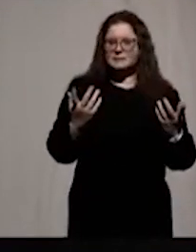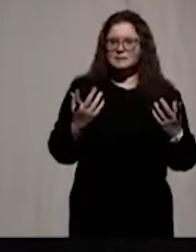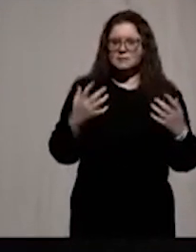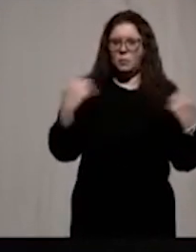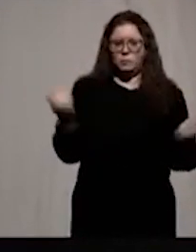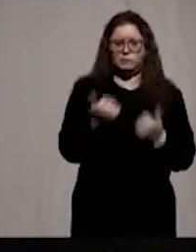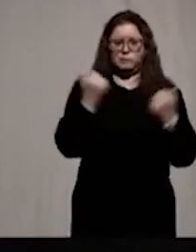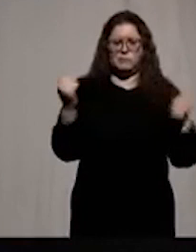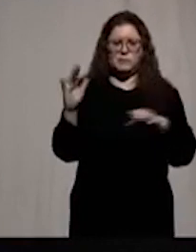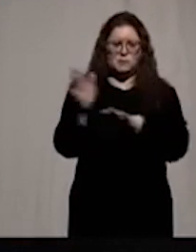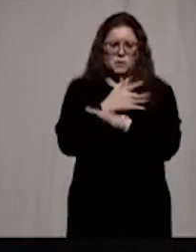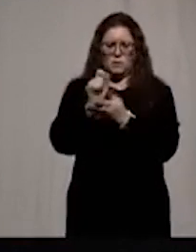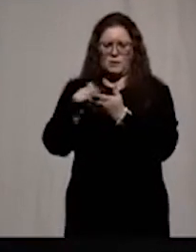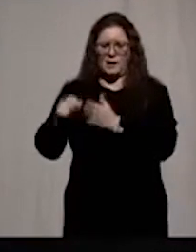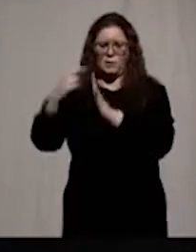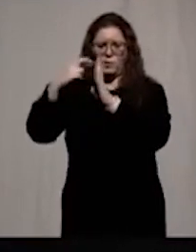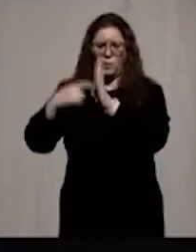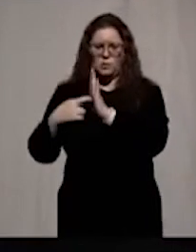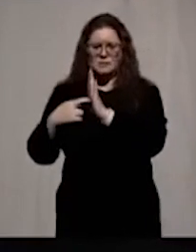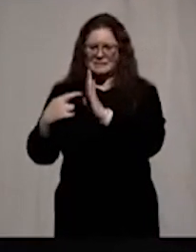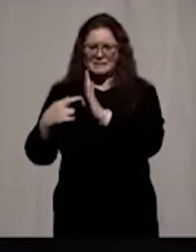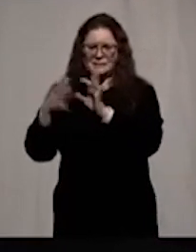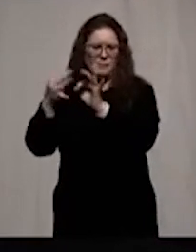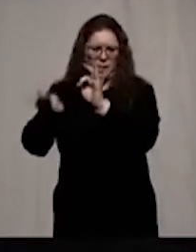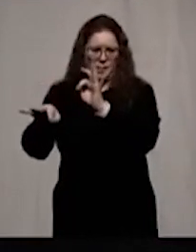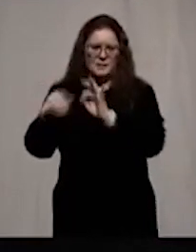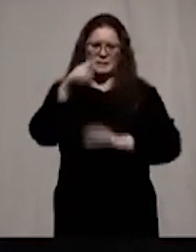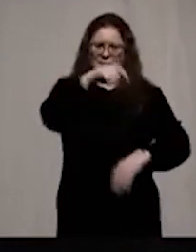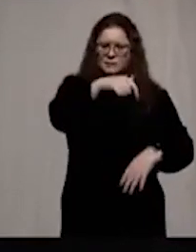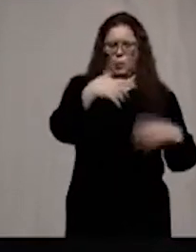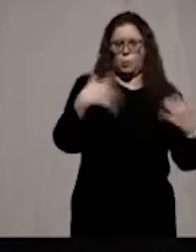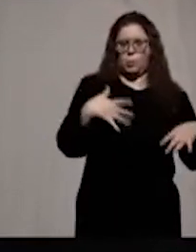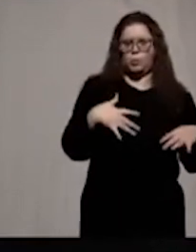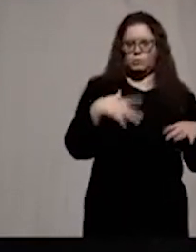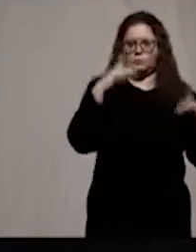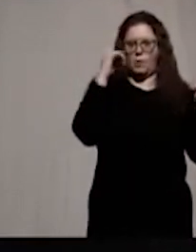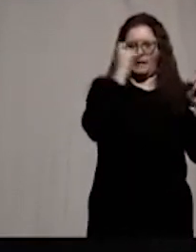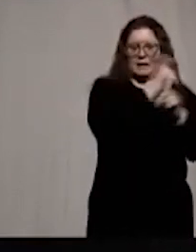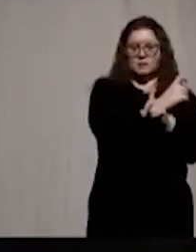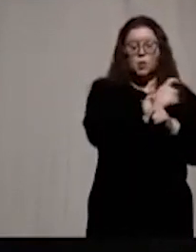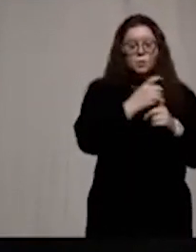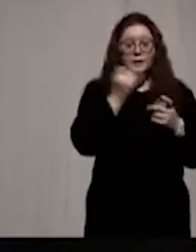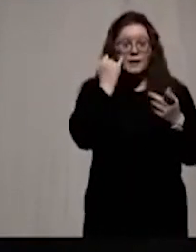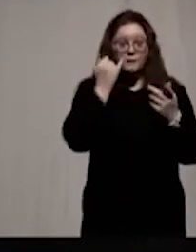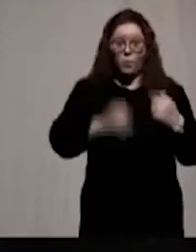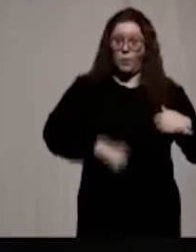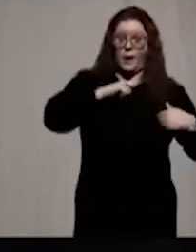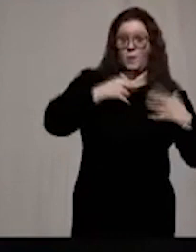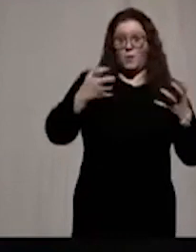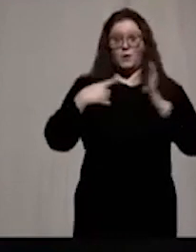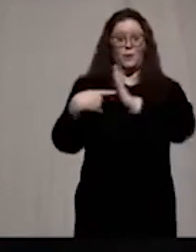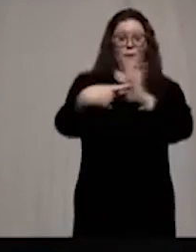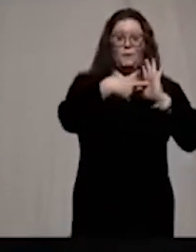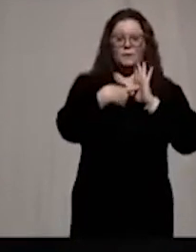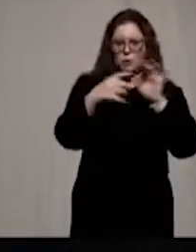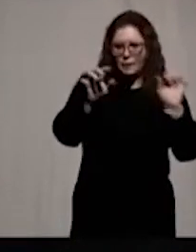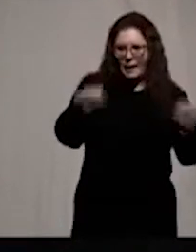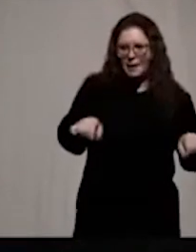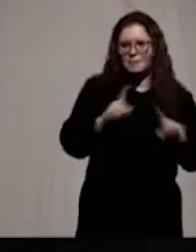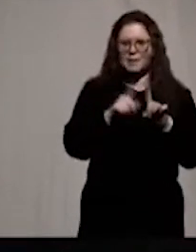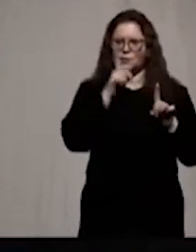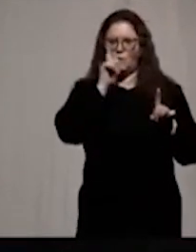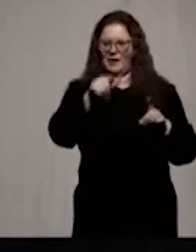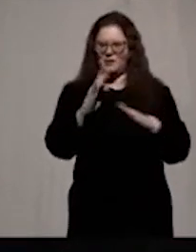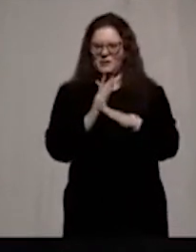than songwriting has. And that's like, we don't even need to share our tongue twisters unless you're proud of it. I just wanted to get you guys thinking about that, because that's what